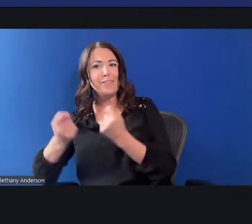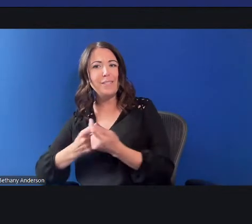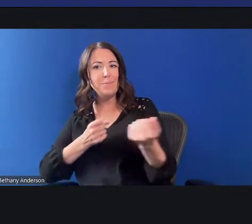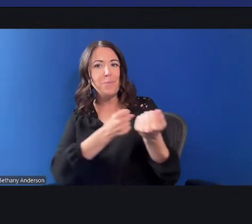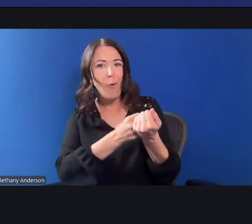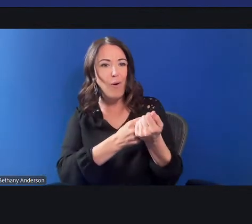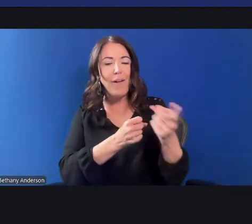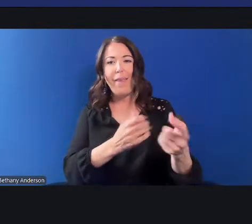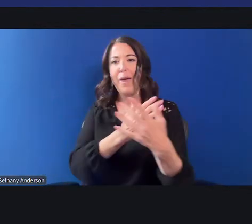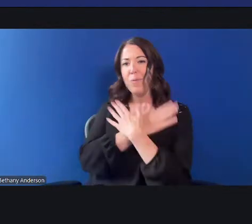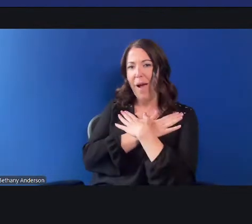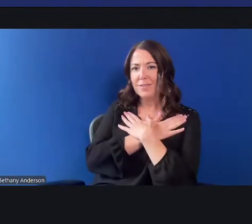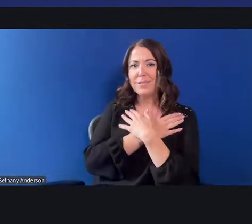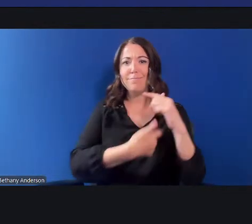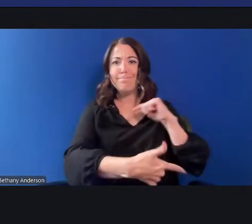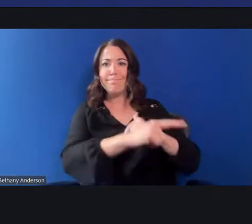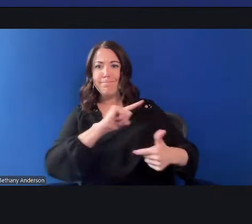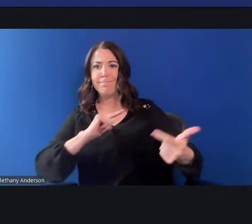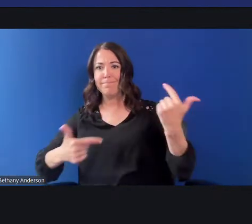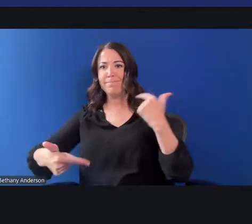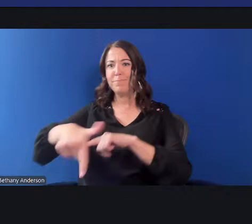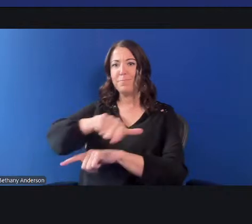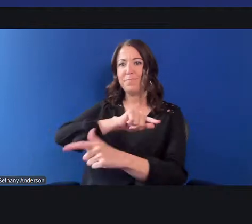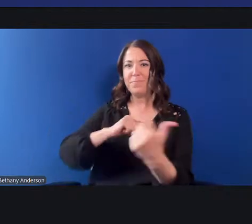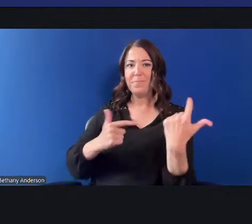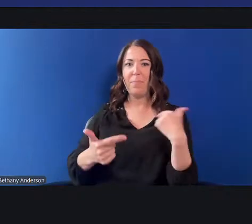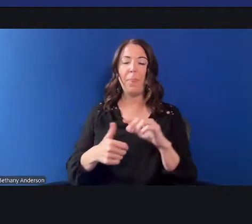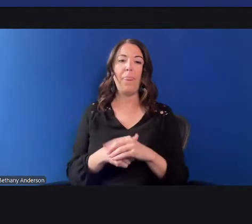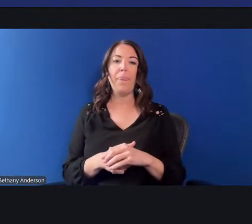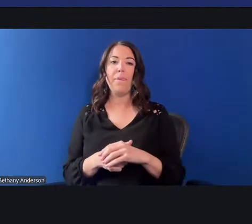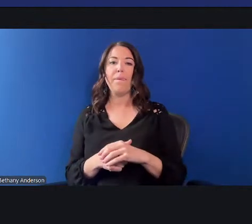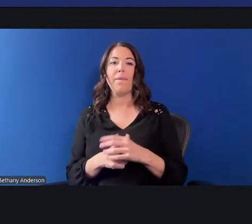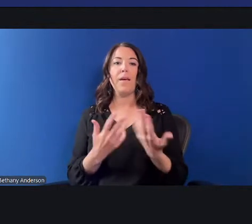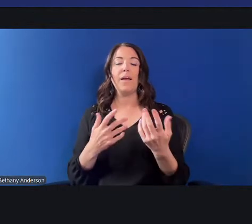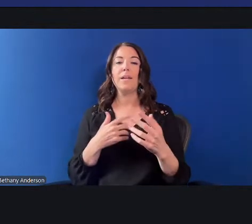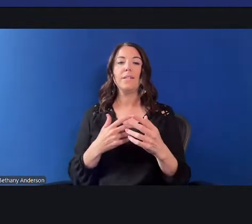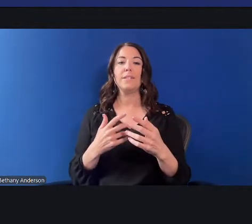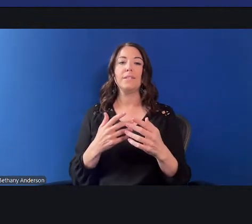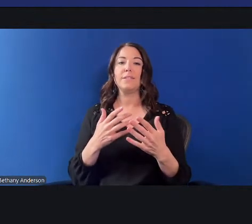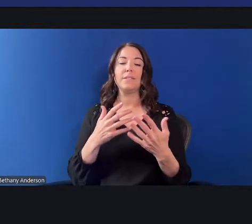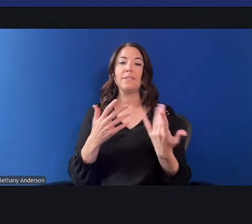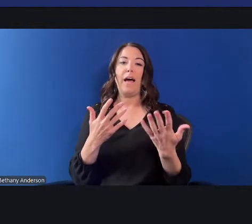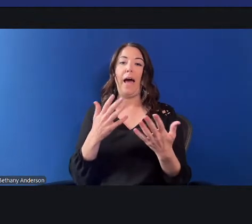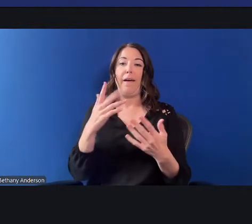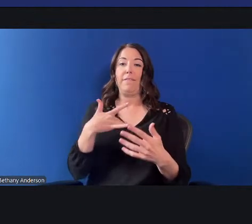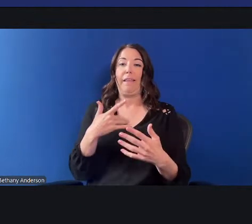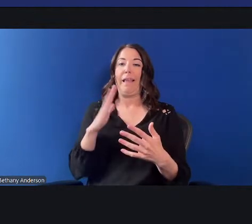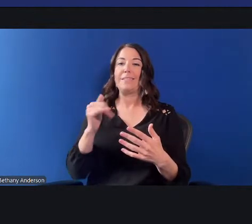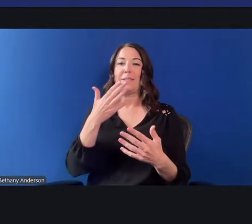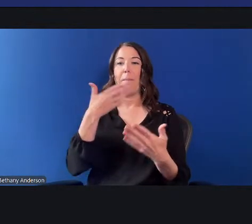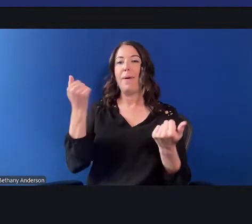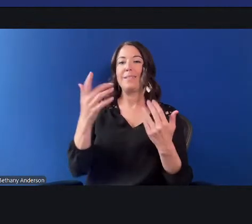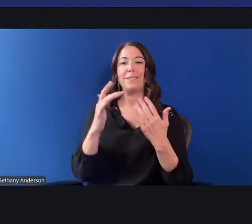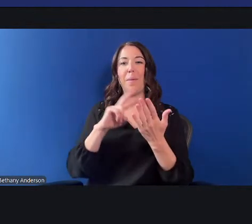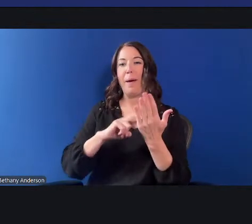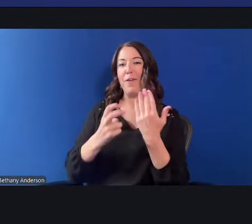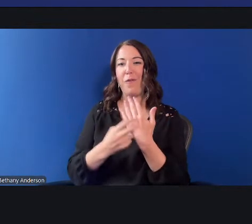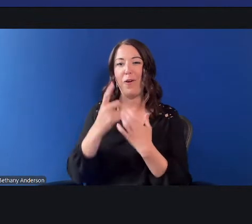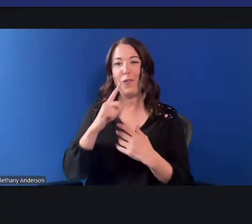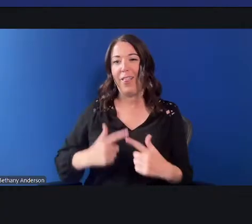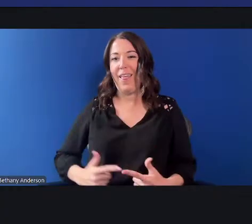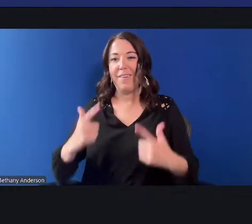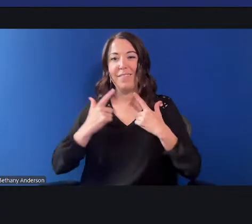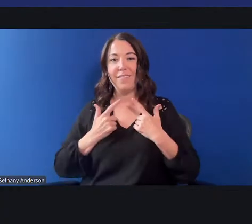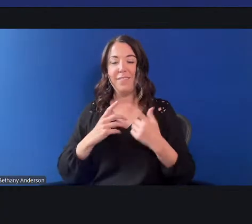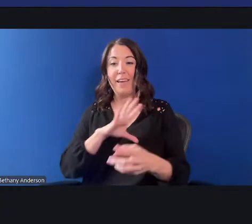rest. I just couldn't think of a better metaphor of life as they enter other team situations. things like